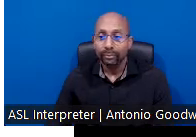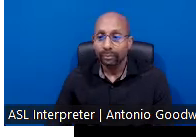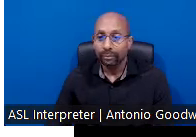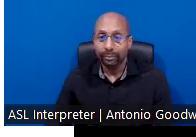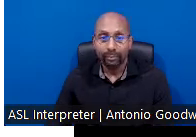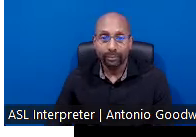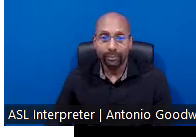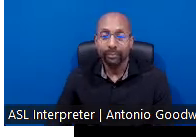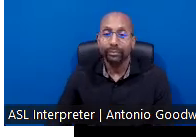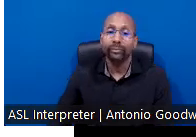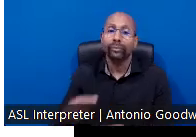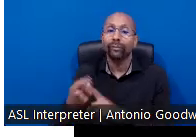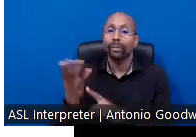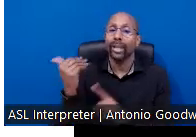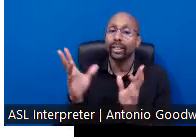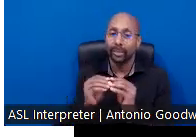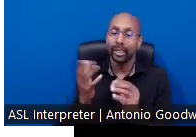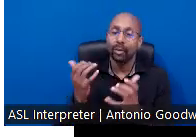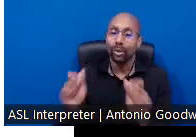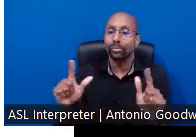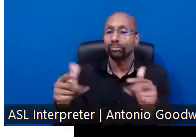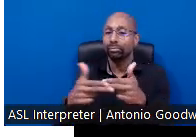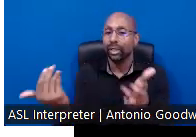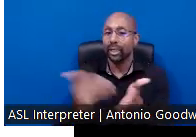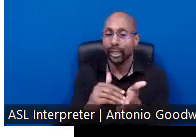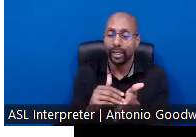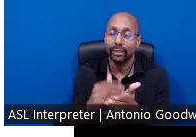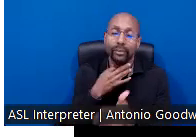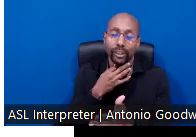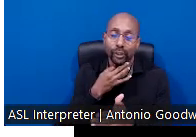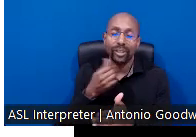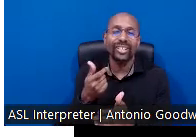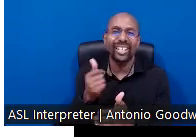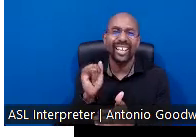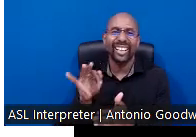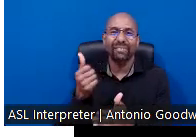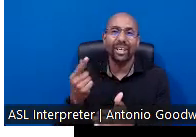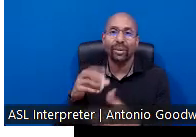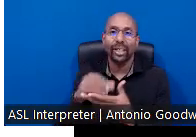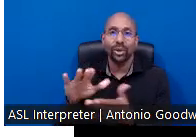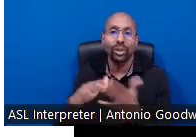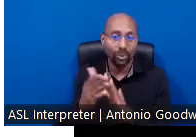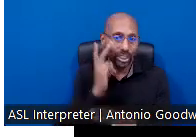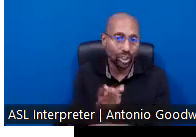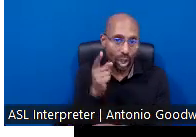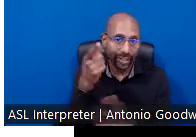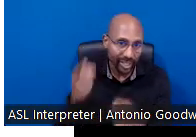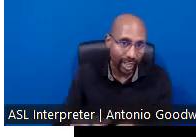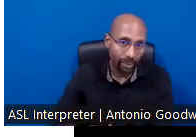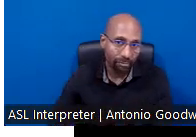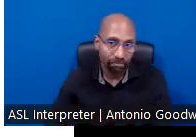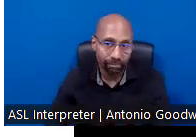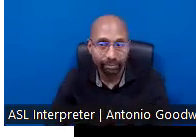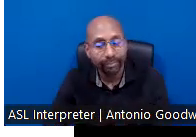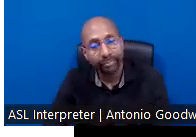well. And again, I'm curious to know if anyone in their community has seen this happen or has any feedback for us.